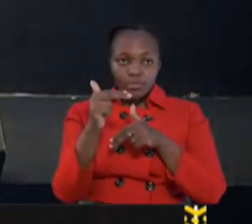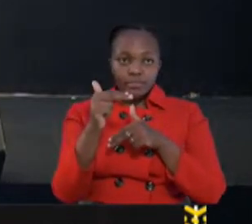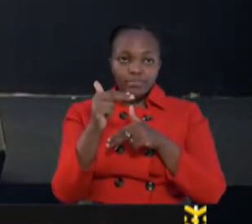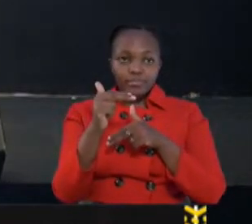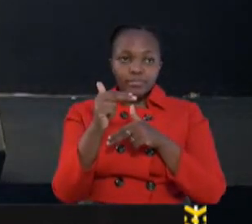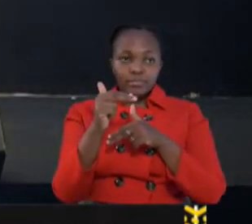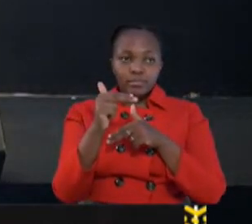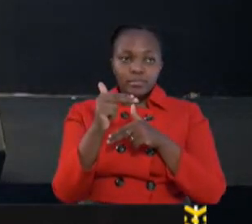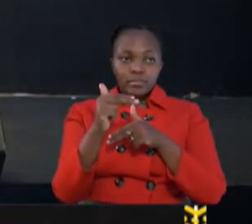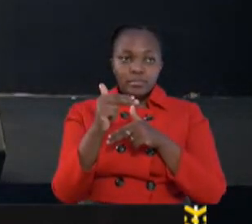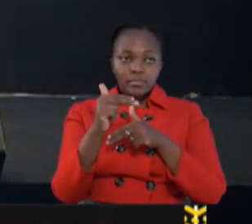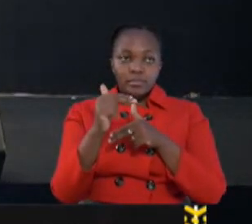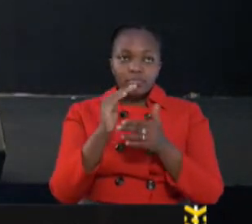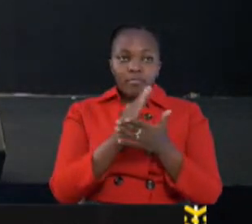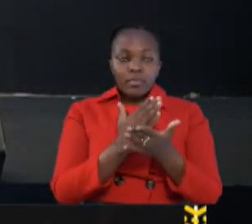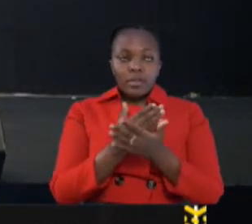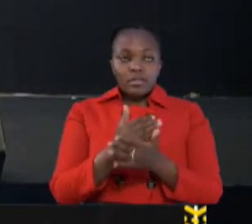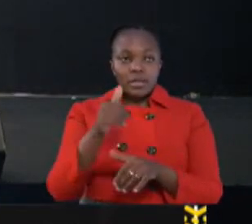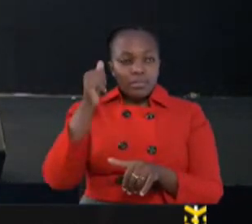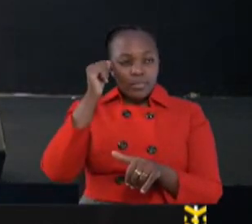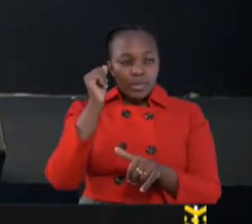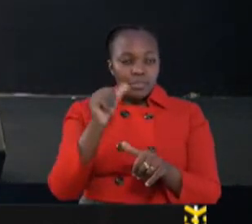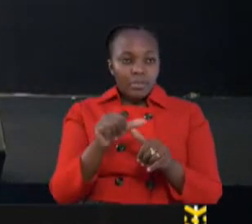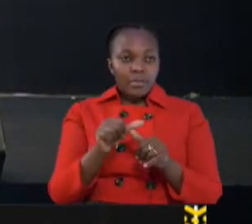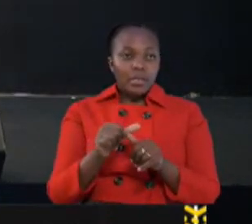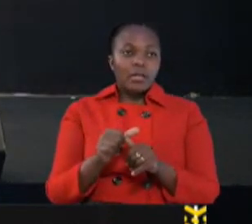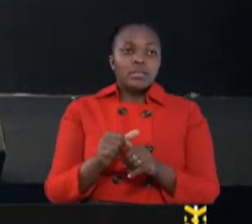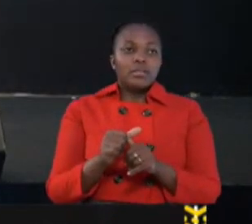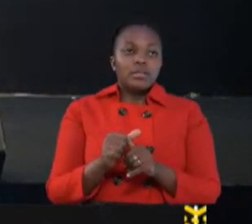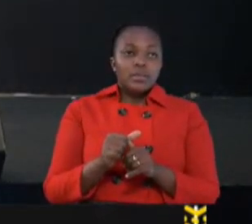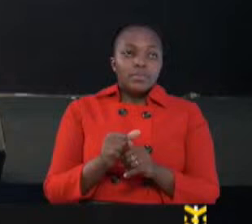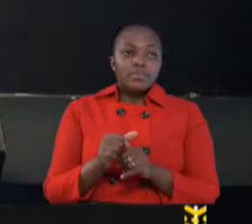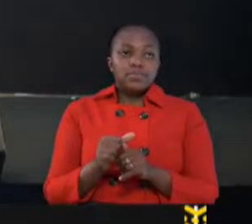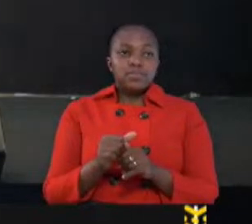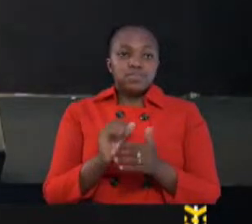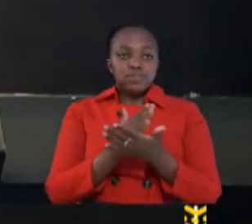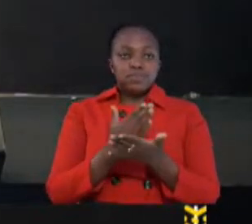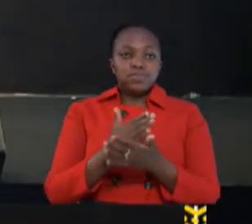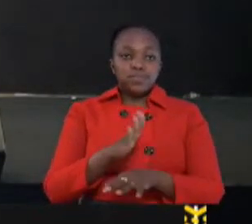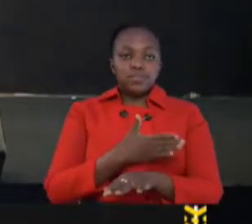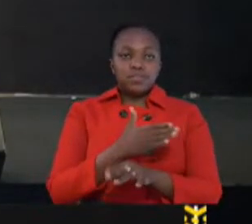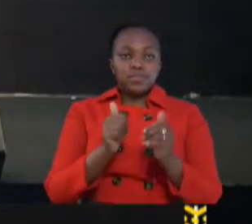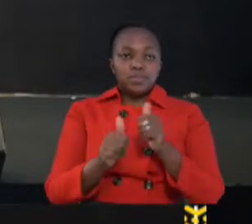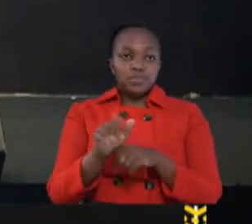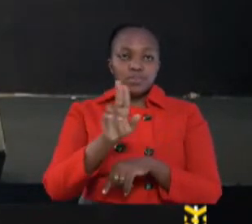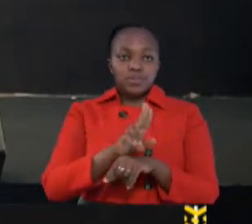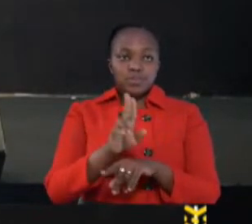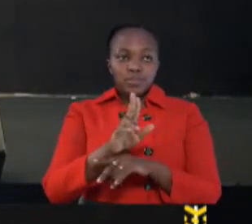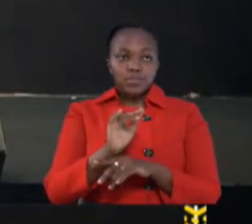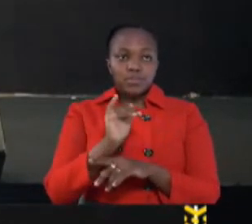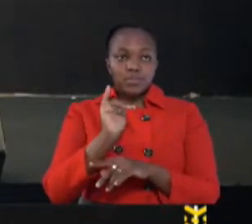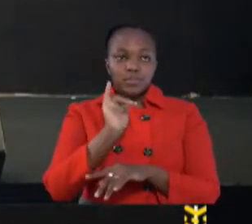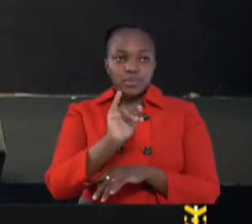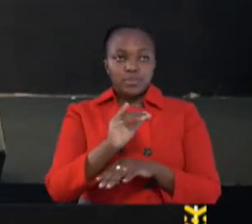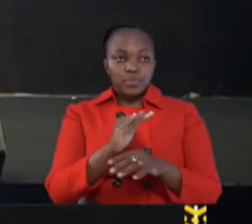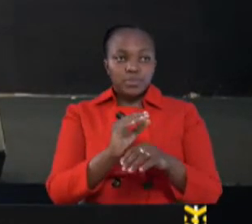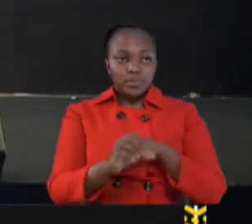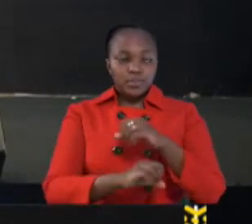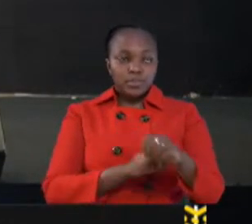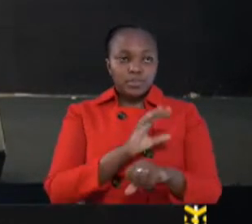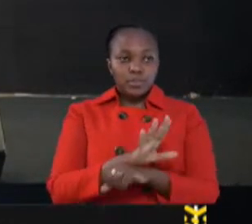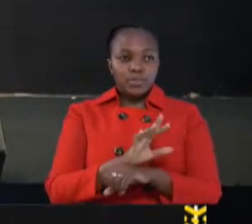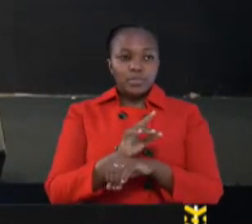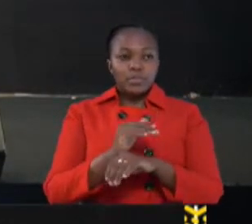us still remember, some of the sound, some of the music that was used on that particular film. For the